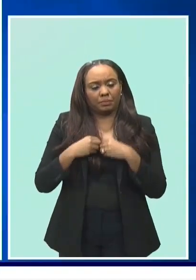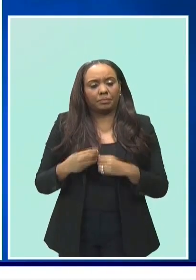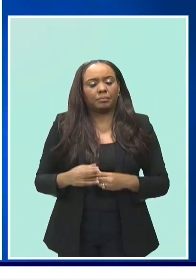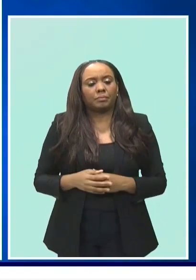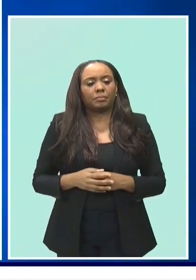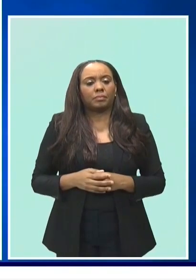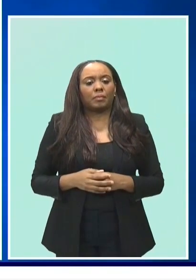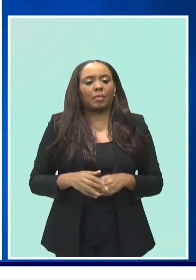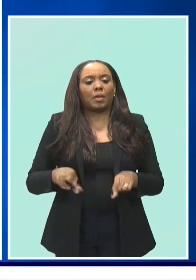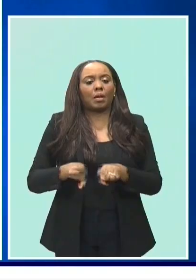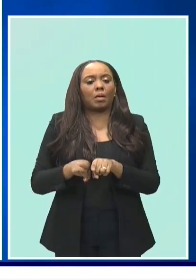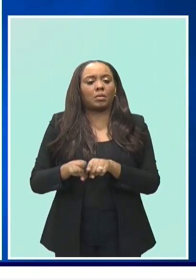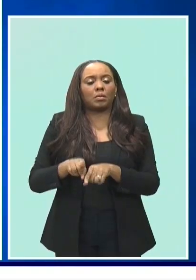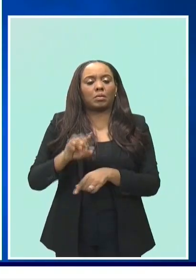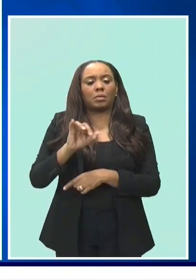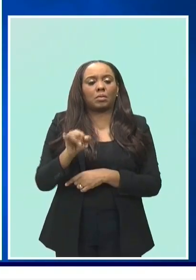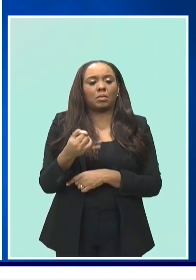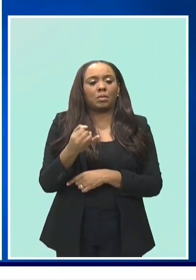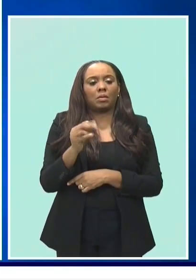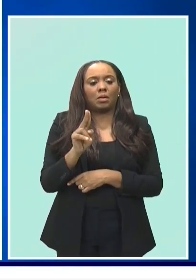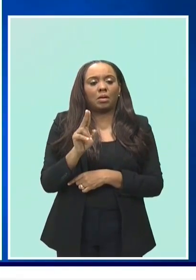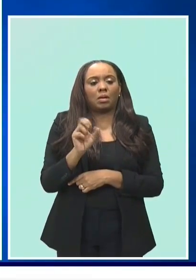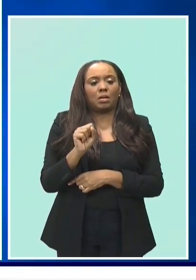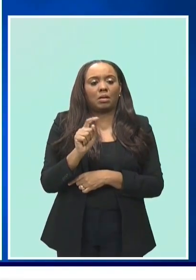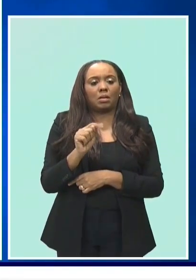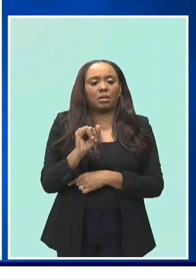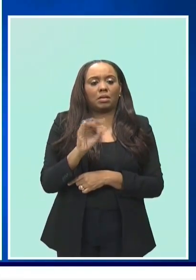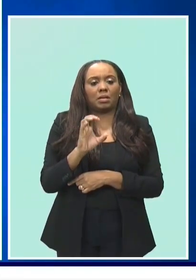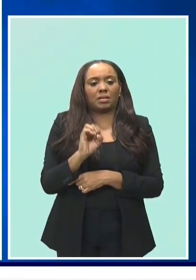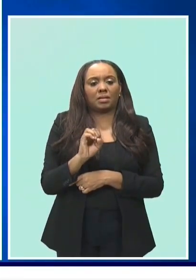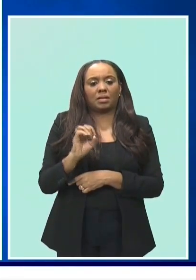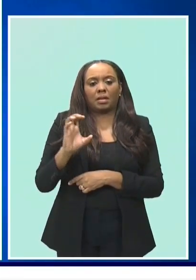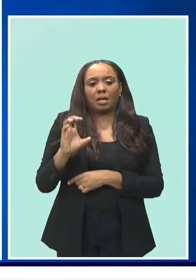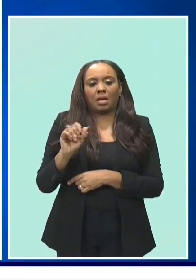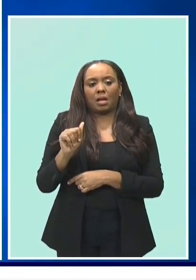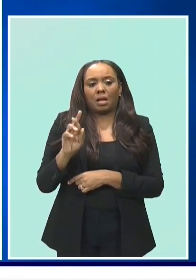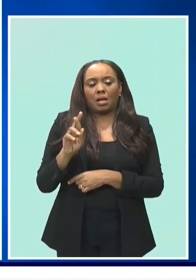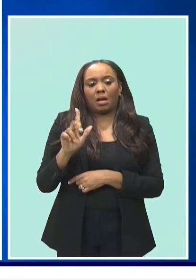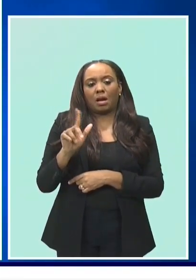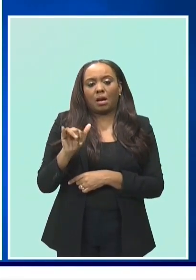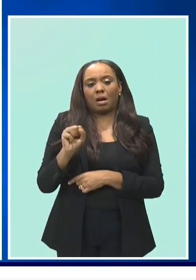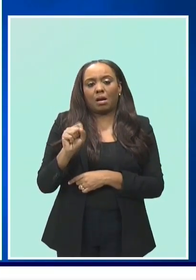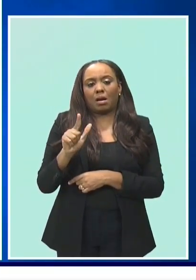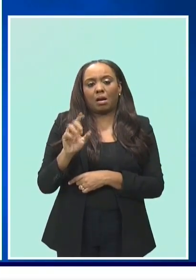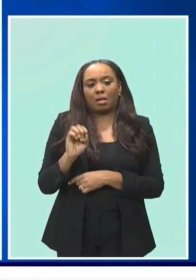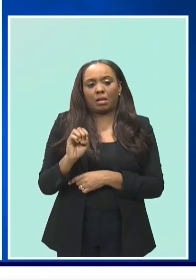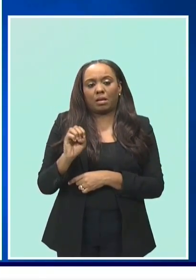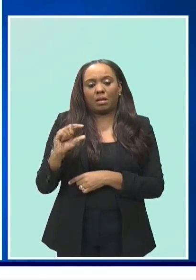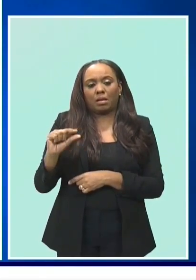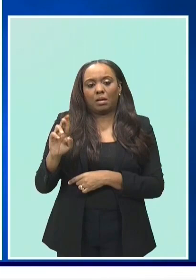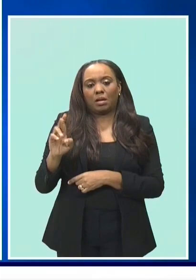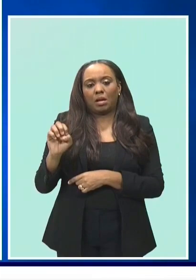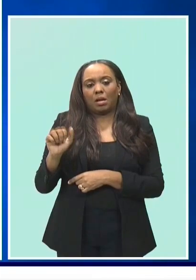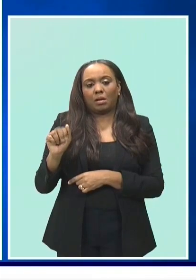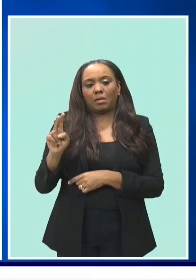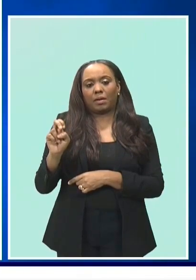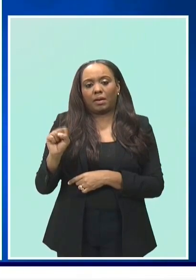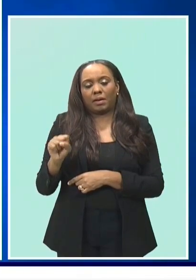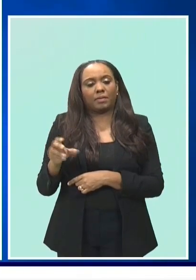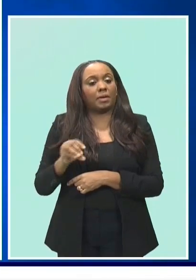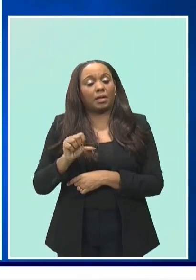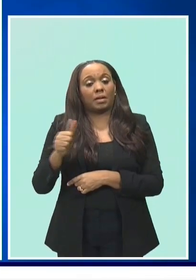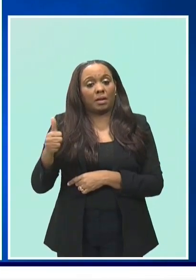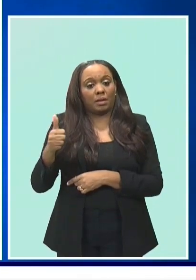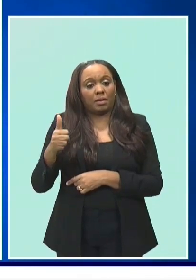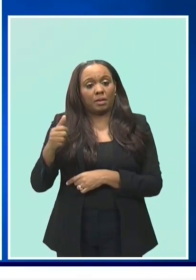that renowned jurist Justice Carlisle Graves will return to act as a temporary judge along with Lorianne Smith-Bovell. These temporary appointments will